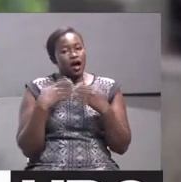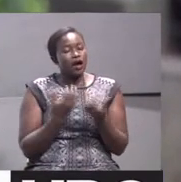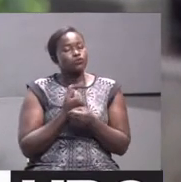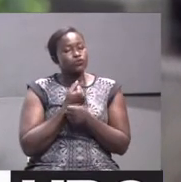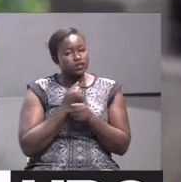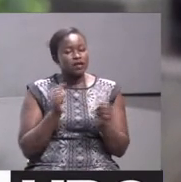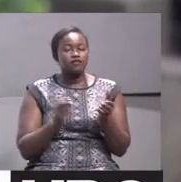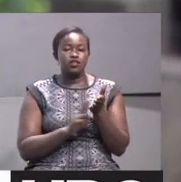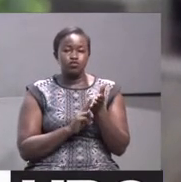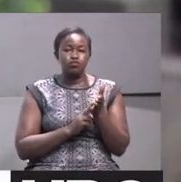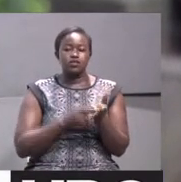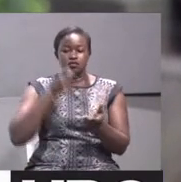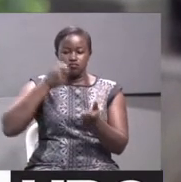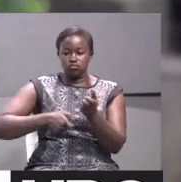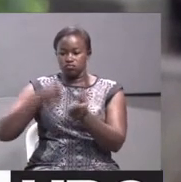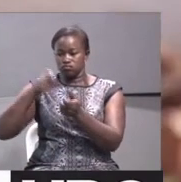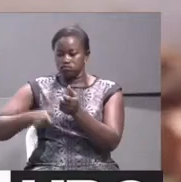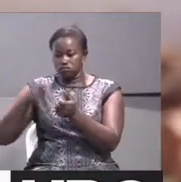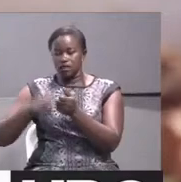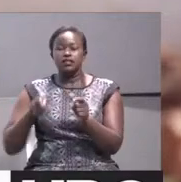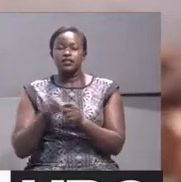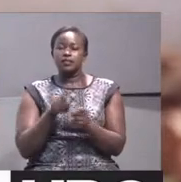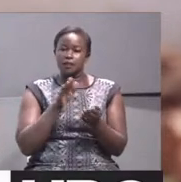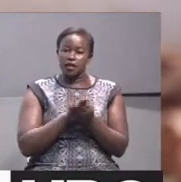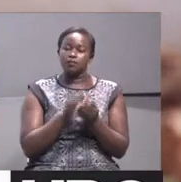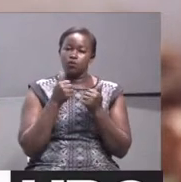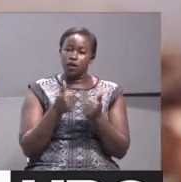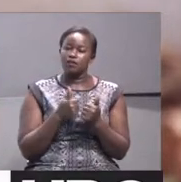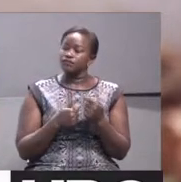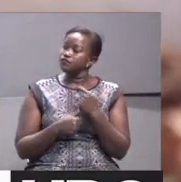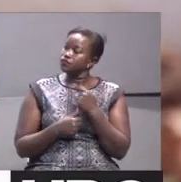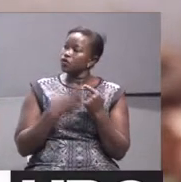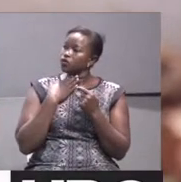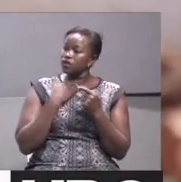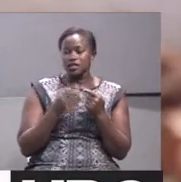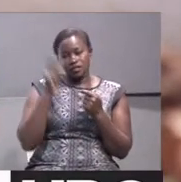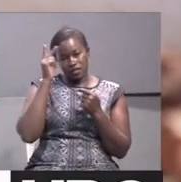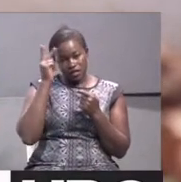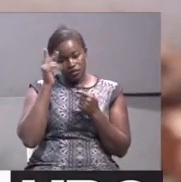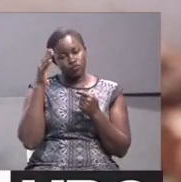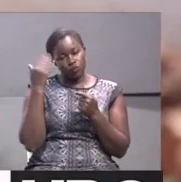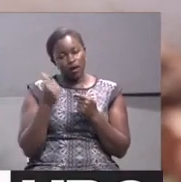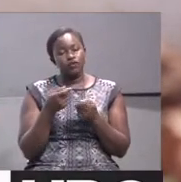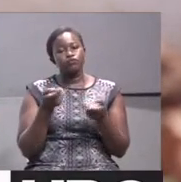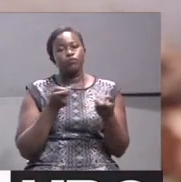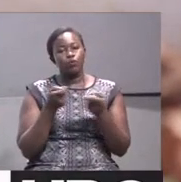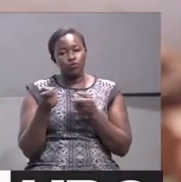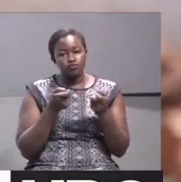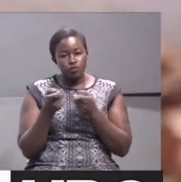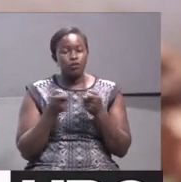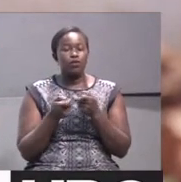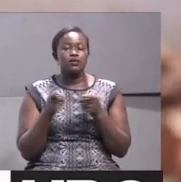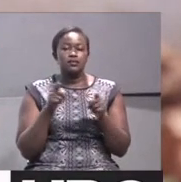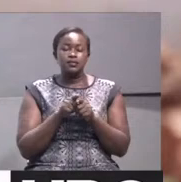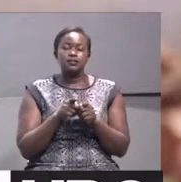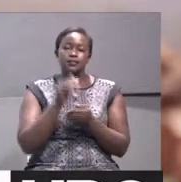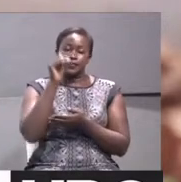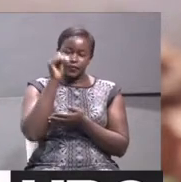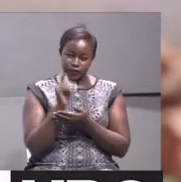use pesticides and handle them. We need these skills in order to control and